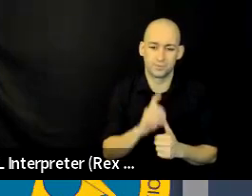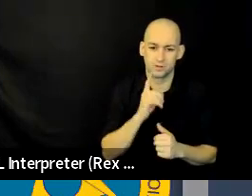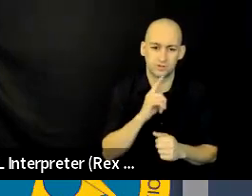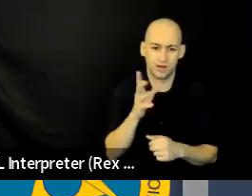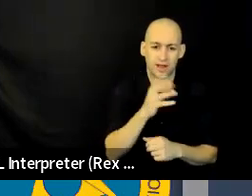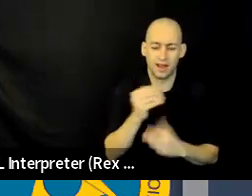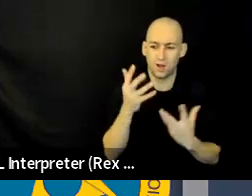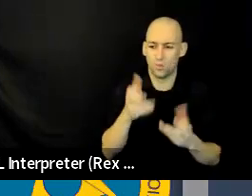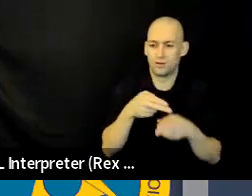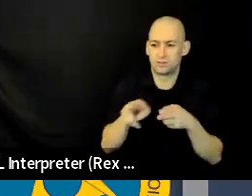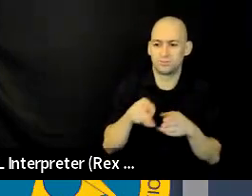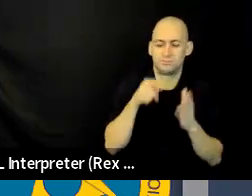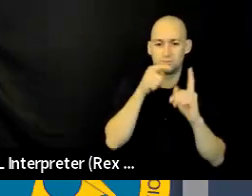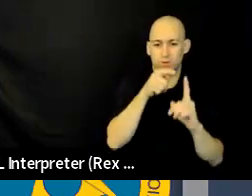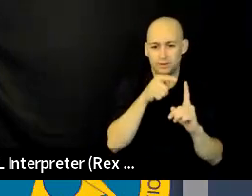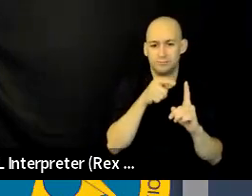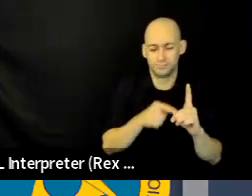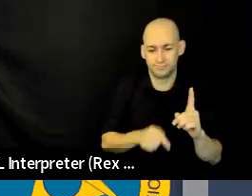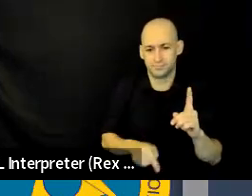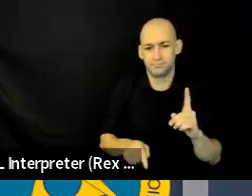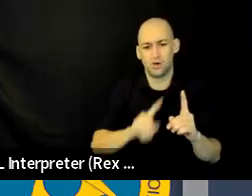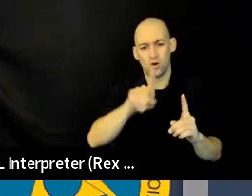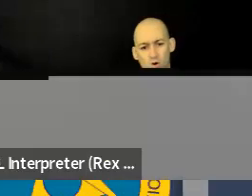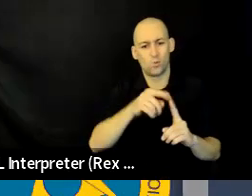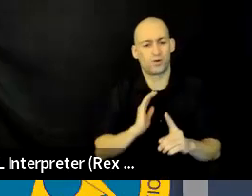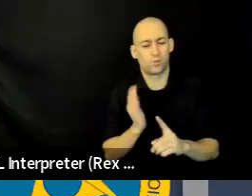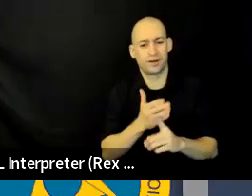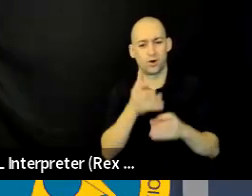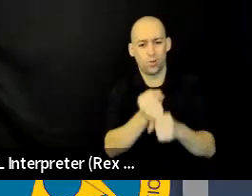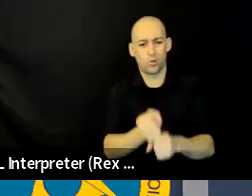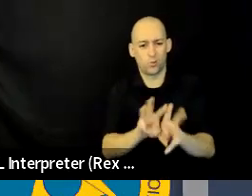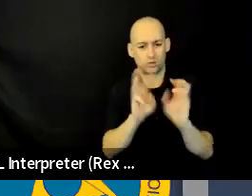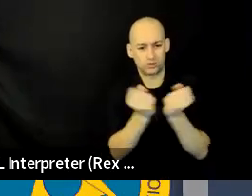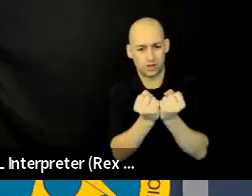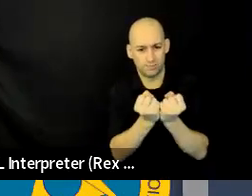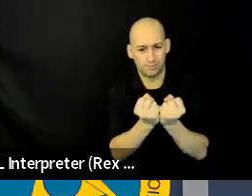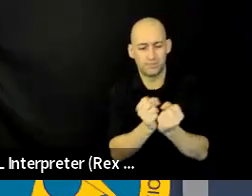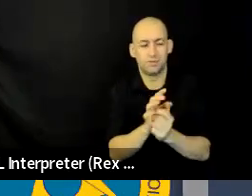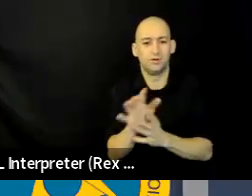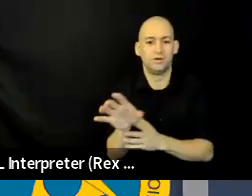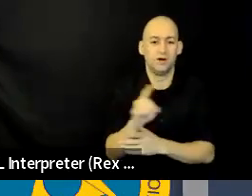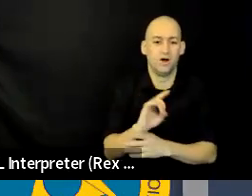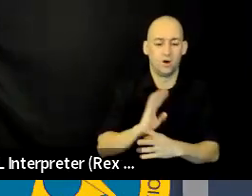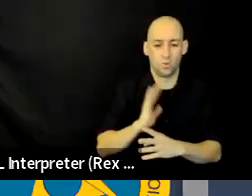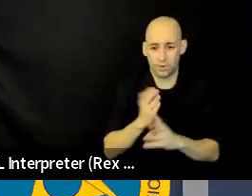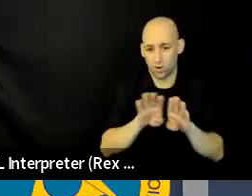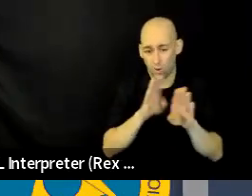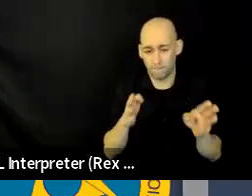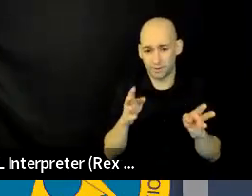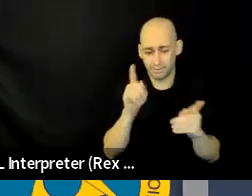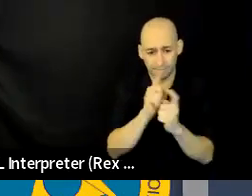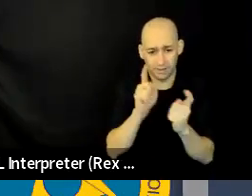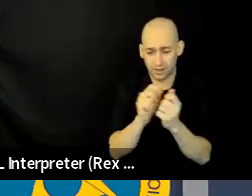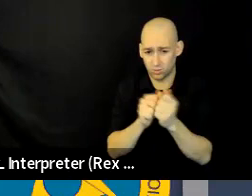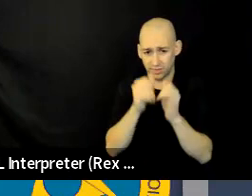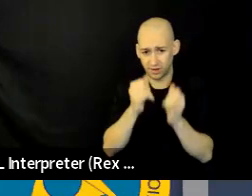just briefly point out, while we're holding these workshops, we're so open to meeting with individual